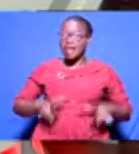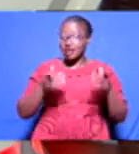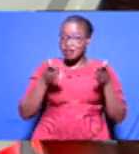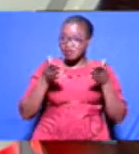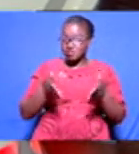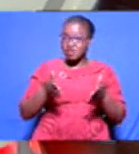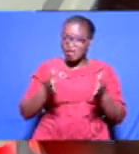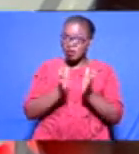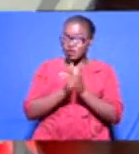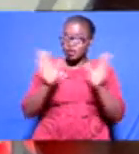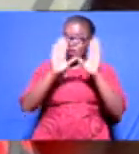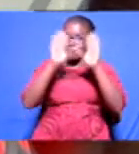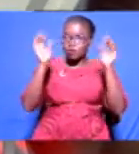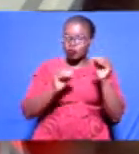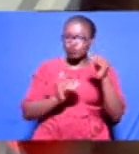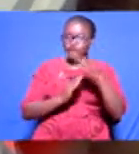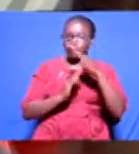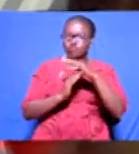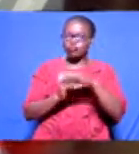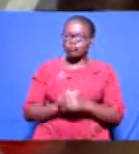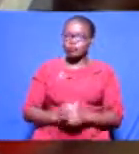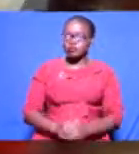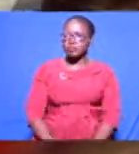our headline stories.